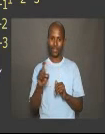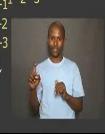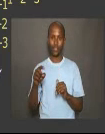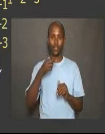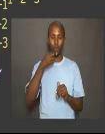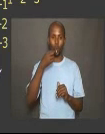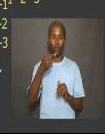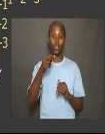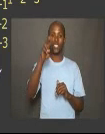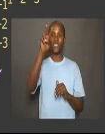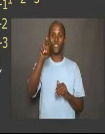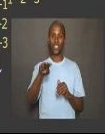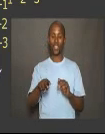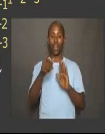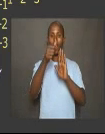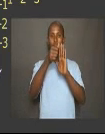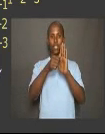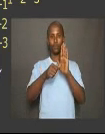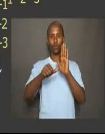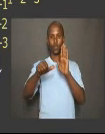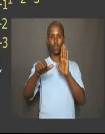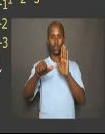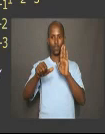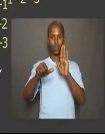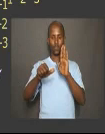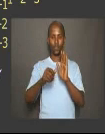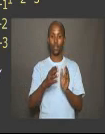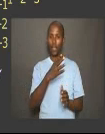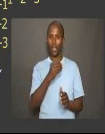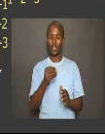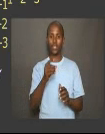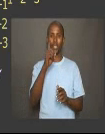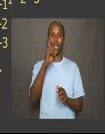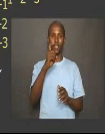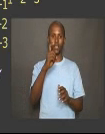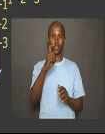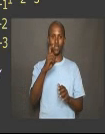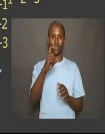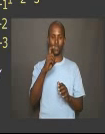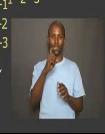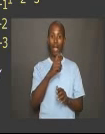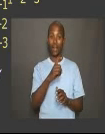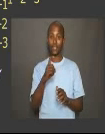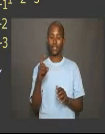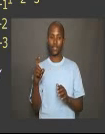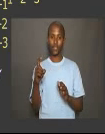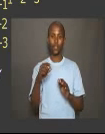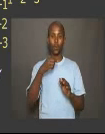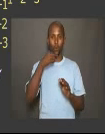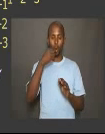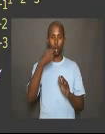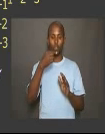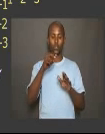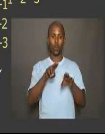called the vertical asymptote, and the x-axis is called